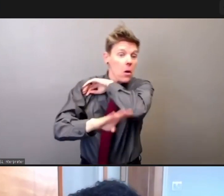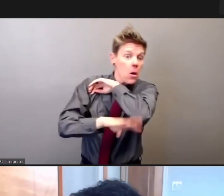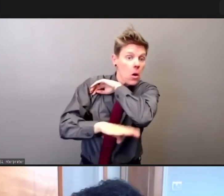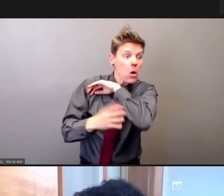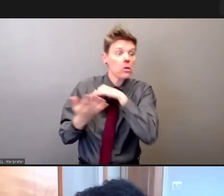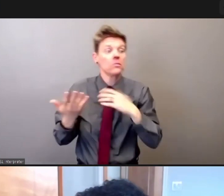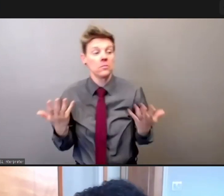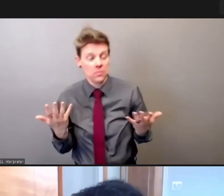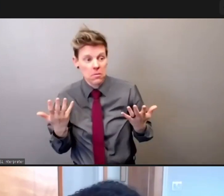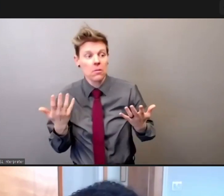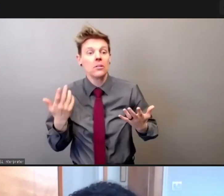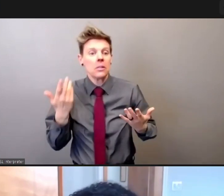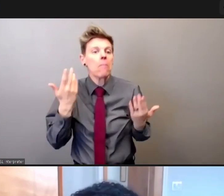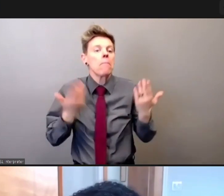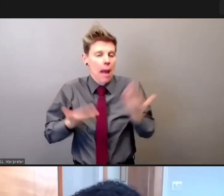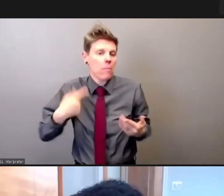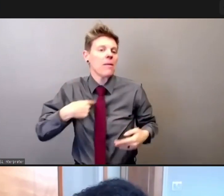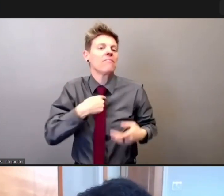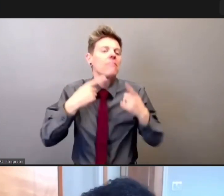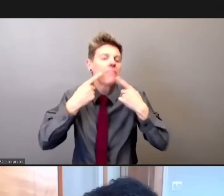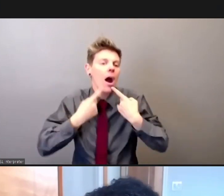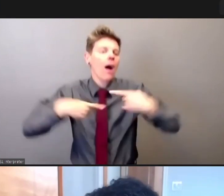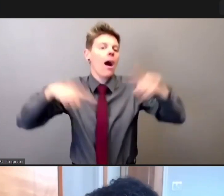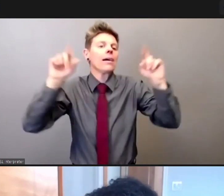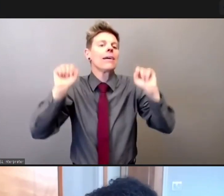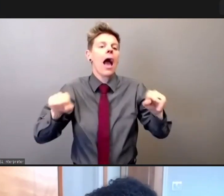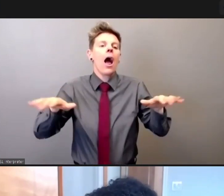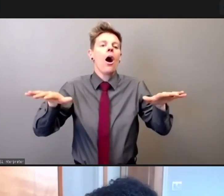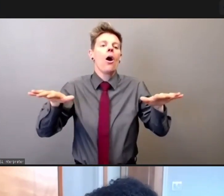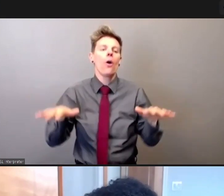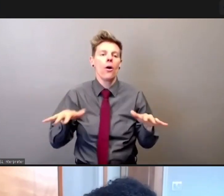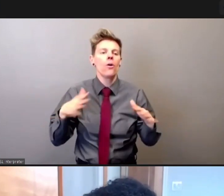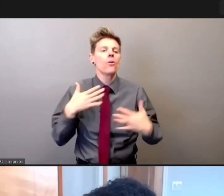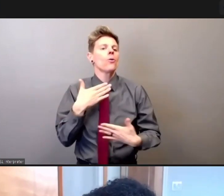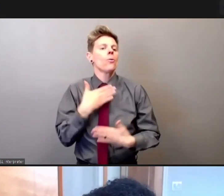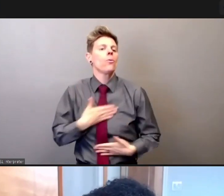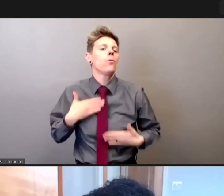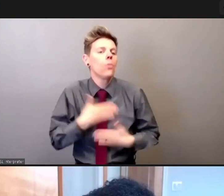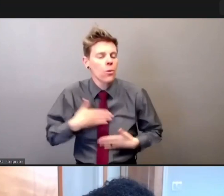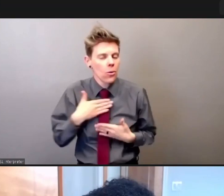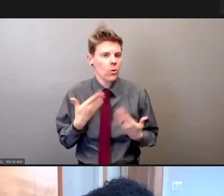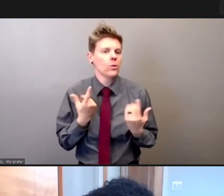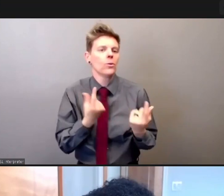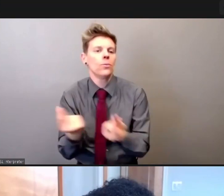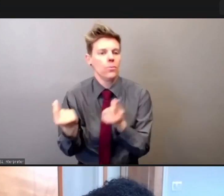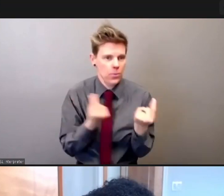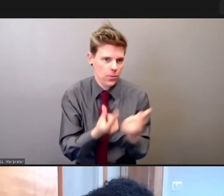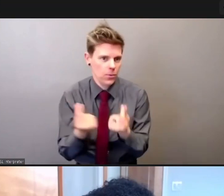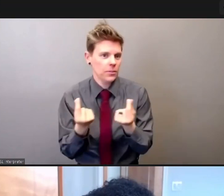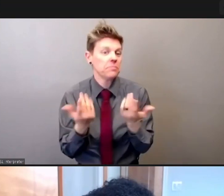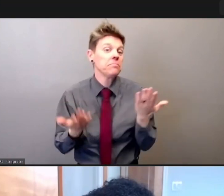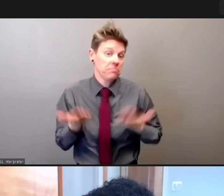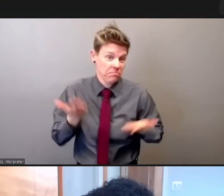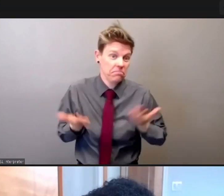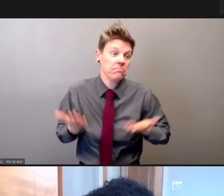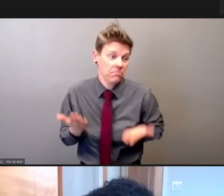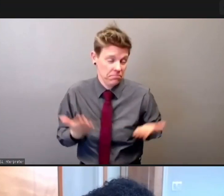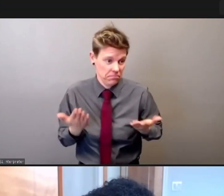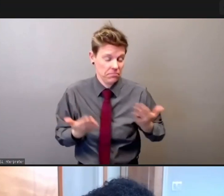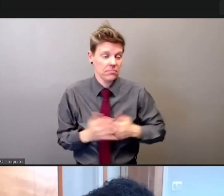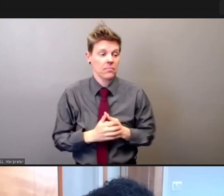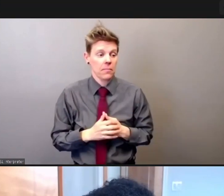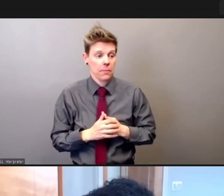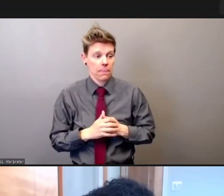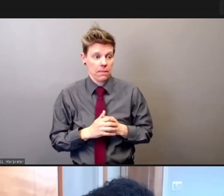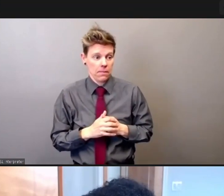But as we do that work, Matt, it's too early to tell you. Let's get all these counties in green and keep moving in that